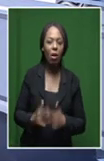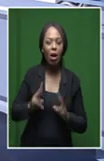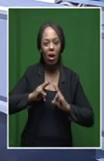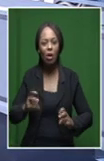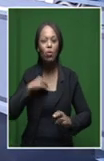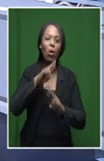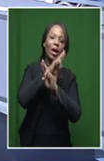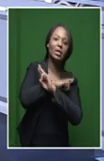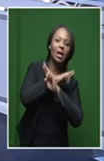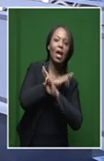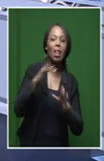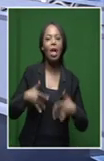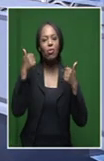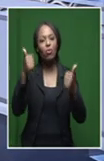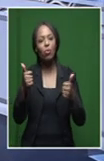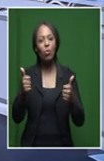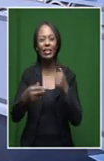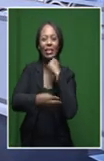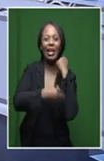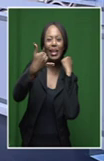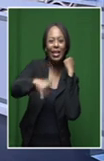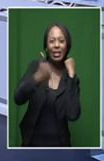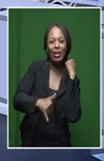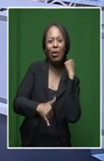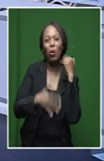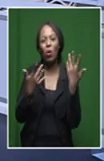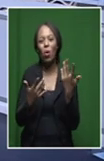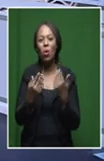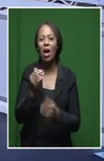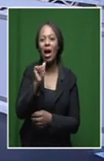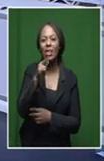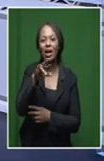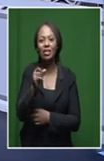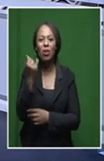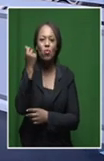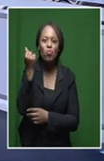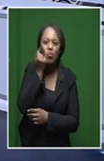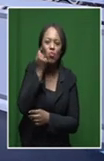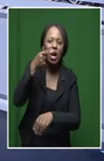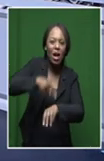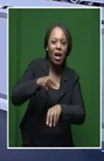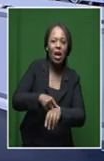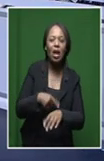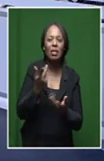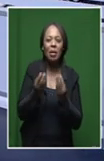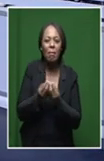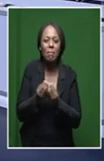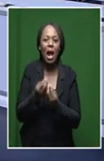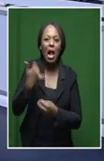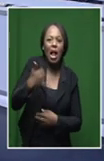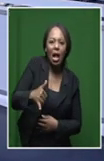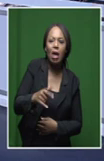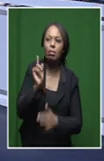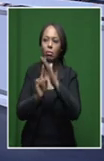life is good, you may have a knee pain or an ankle pain, or your arthritis keeps popping up here and there, just go out and see someone. I think these health